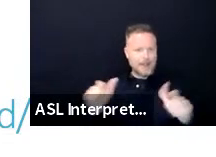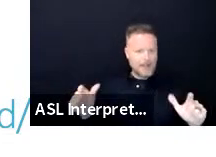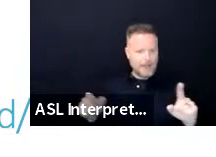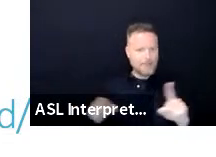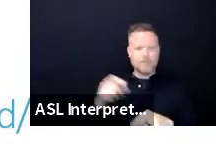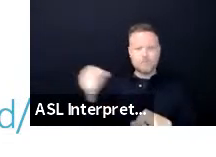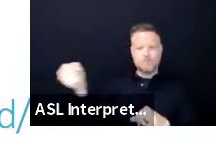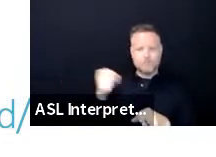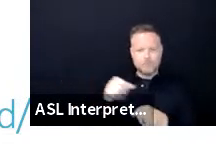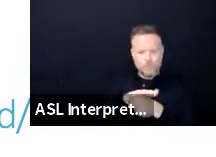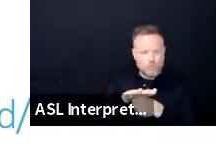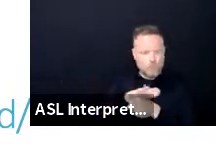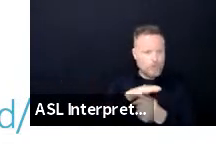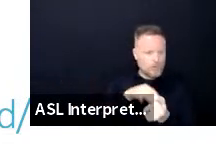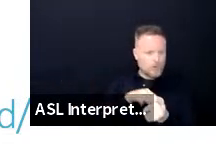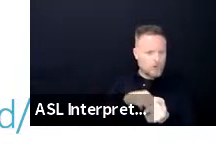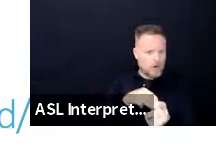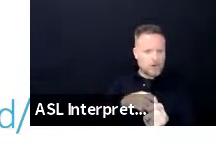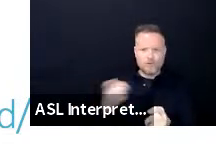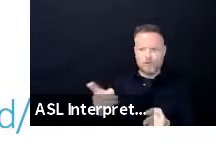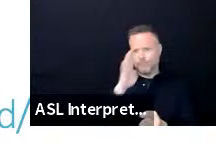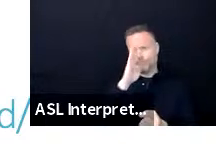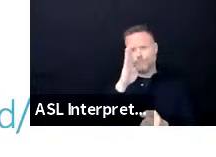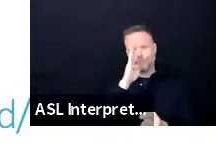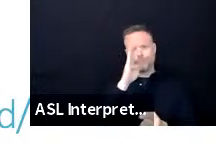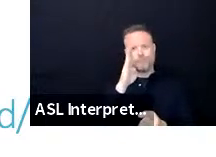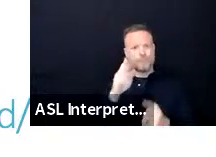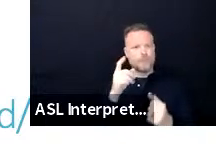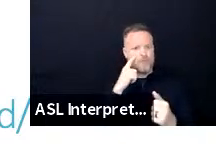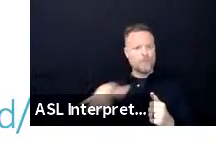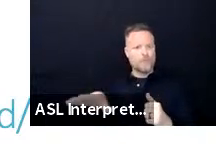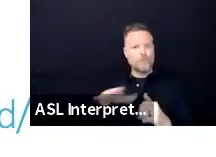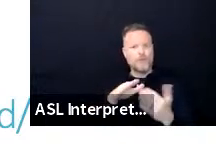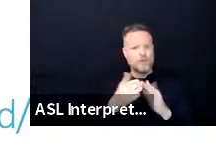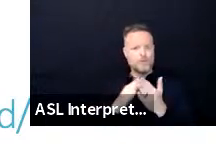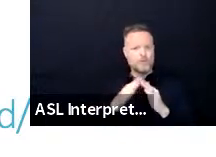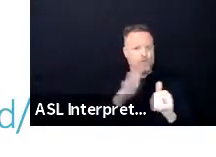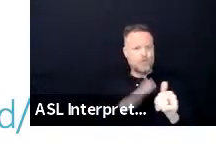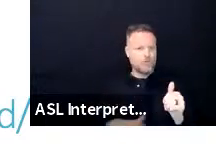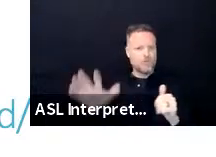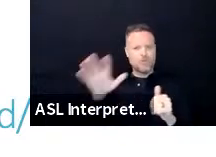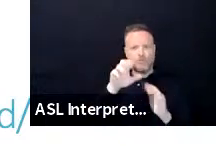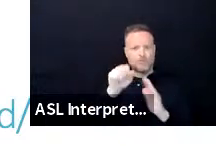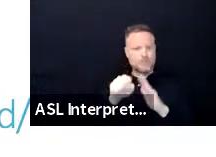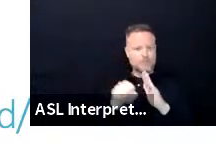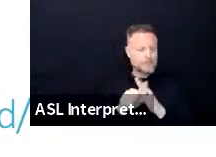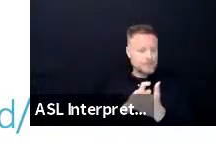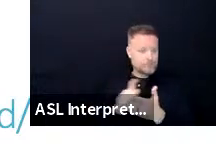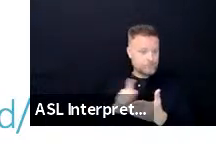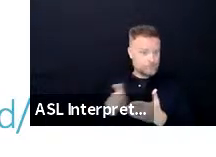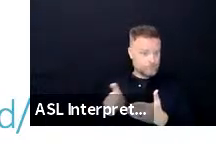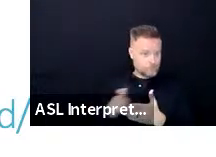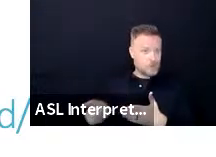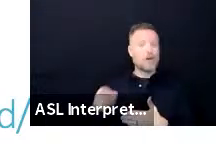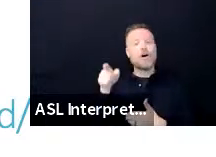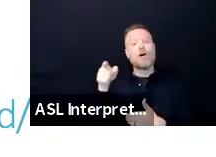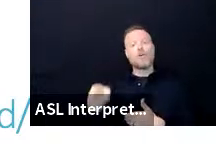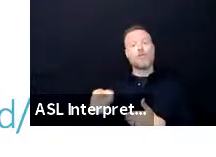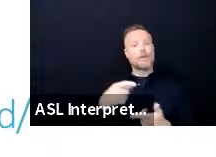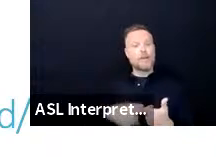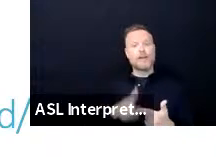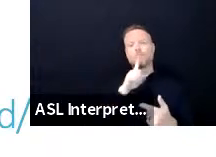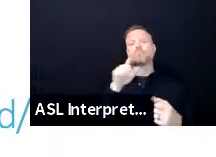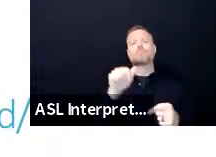and community leaders to speak directly with the communities across the state each week, we're able to fill that vacuum